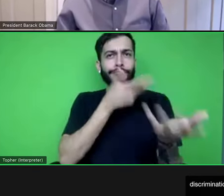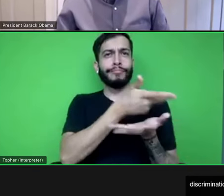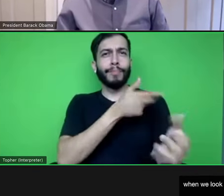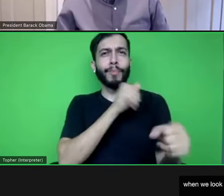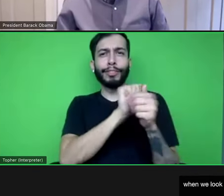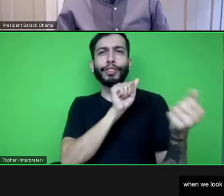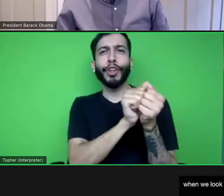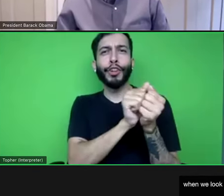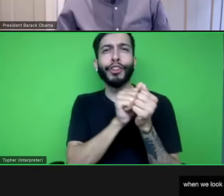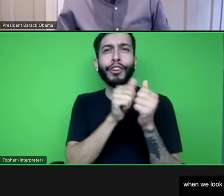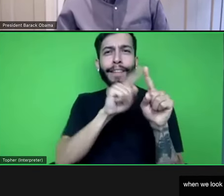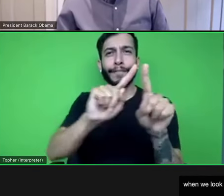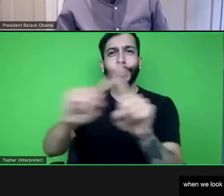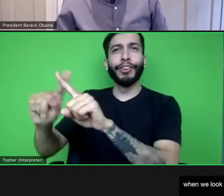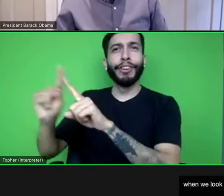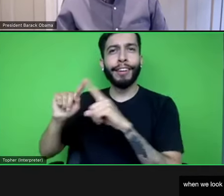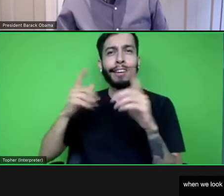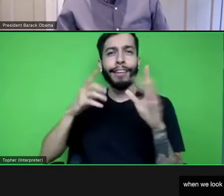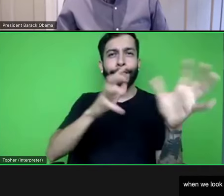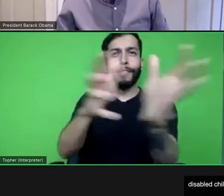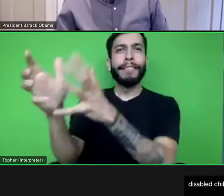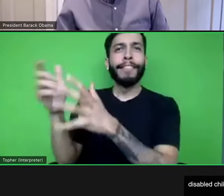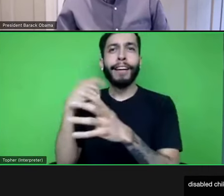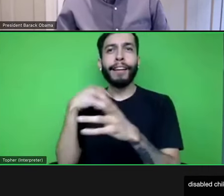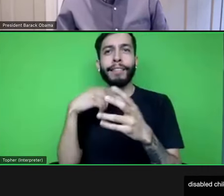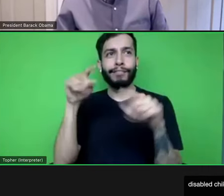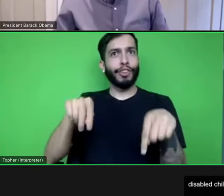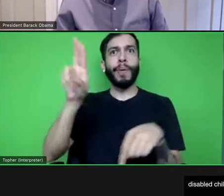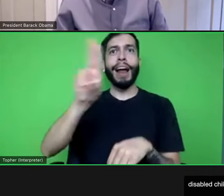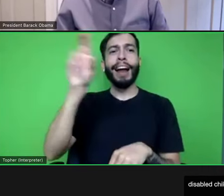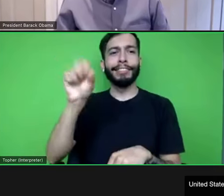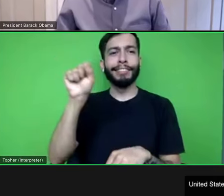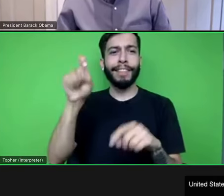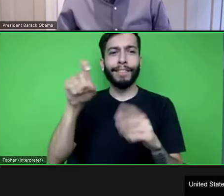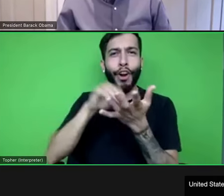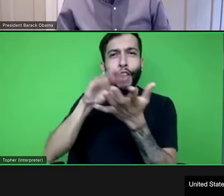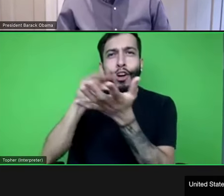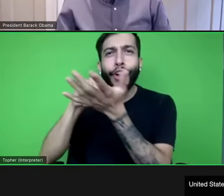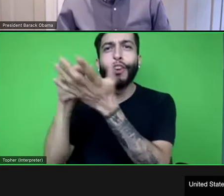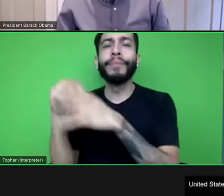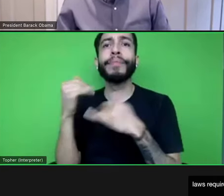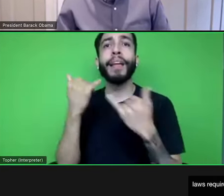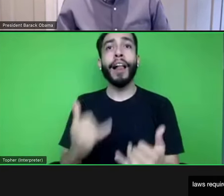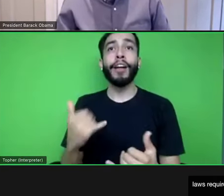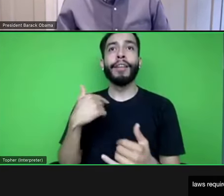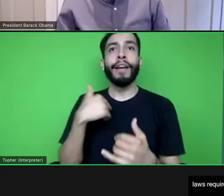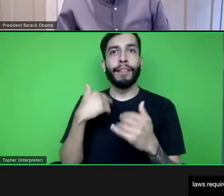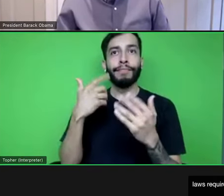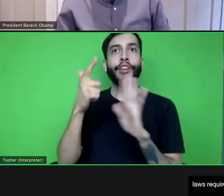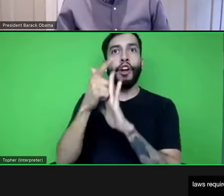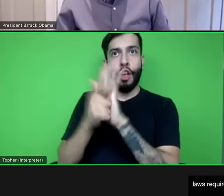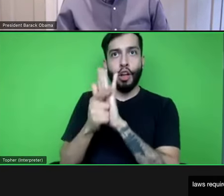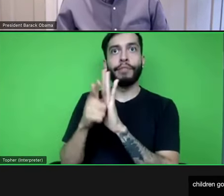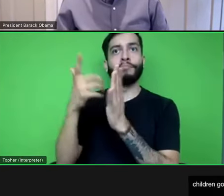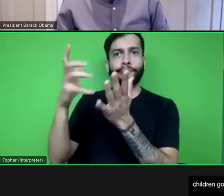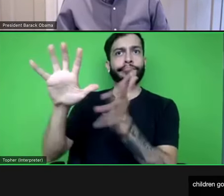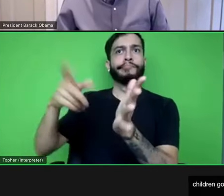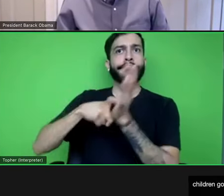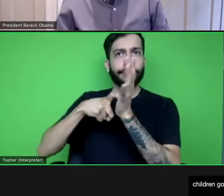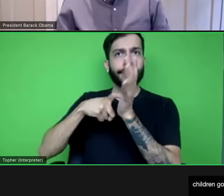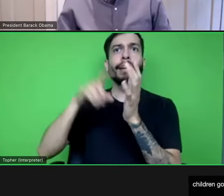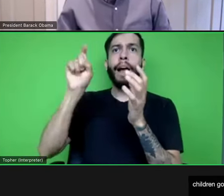United States, while now our laws require that disabled children go to school, and you'll see many, many more